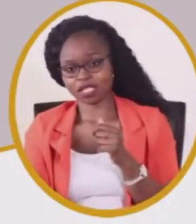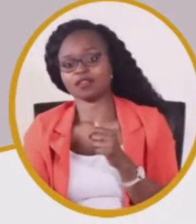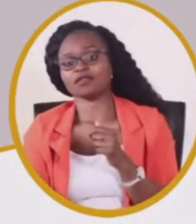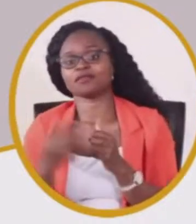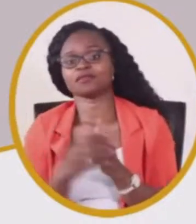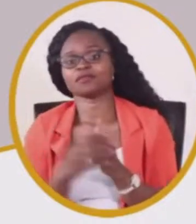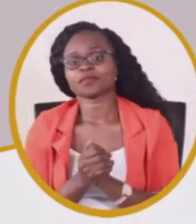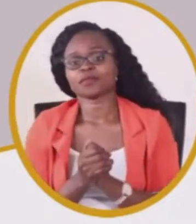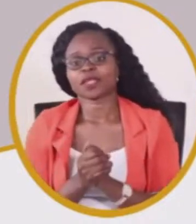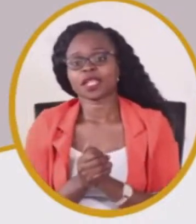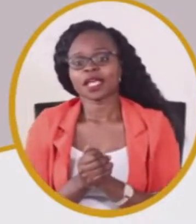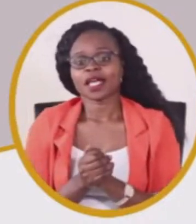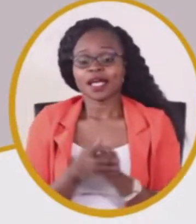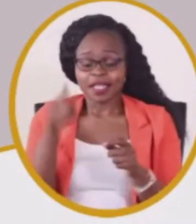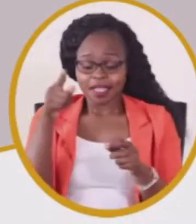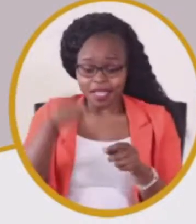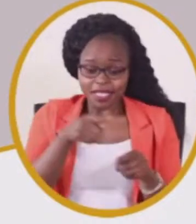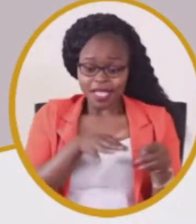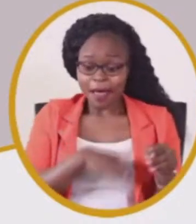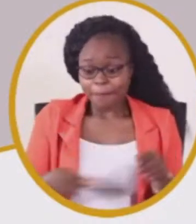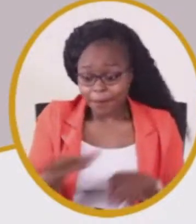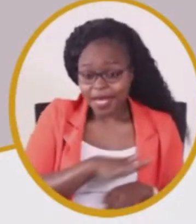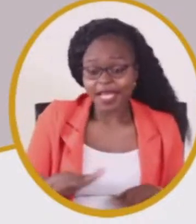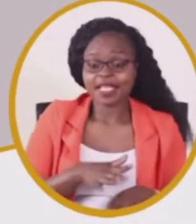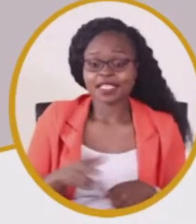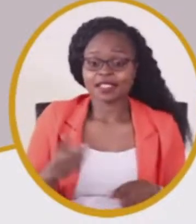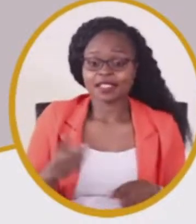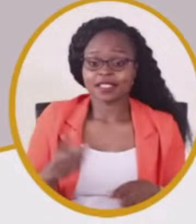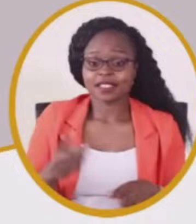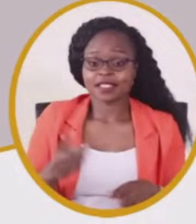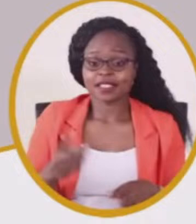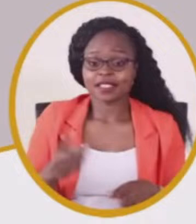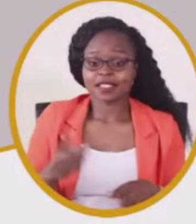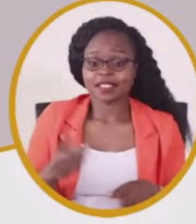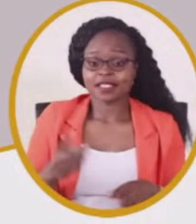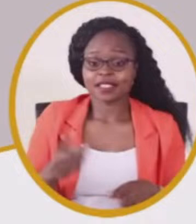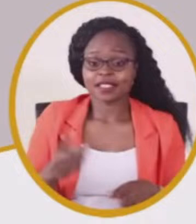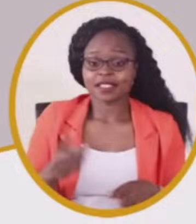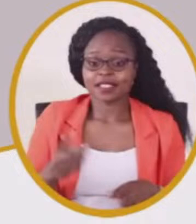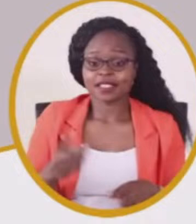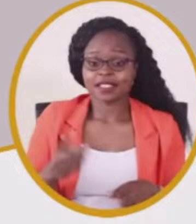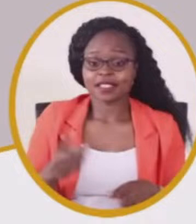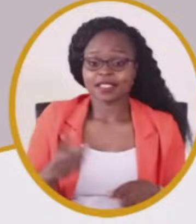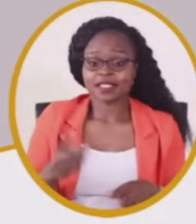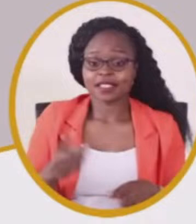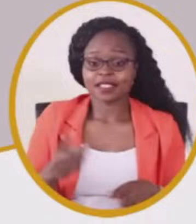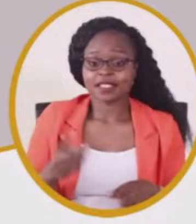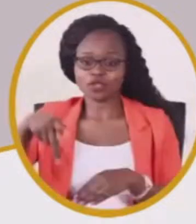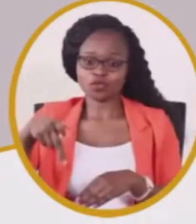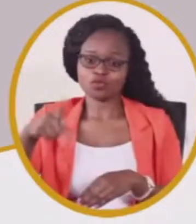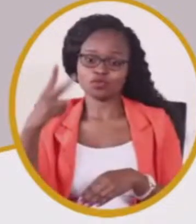3000. The Ombudsman's physical address is 2nd floor West End Towers, PO Box number